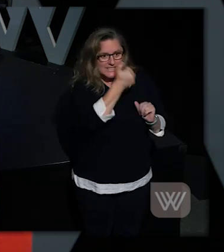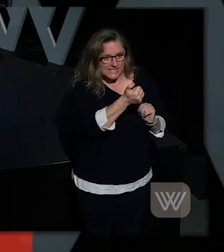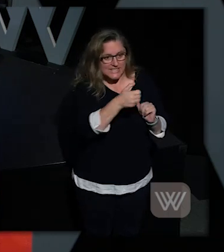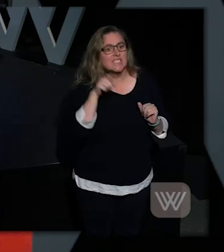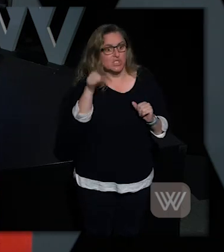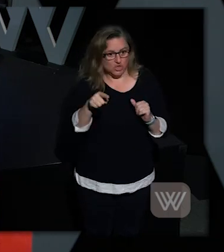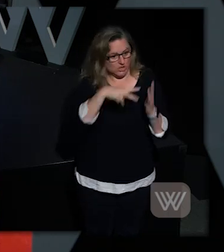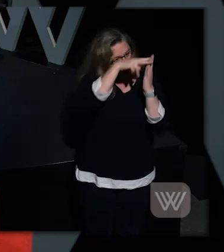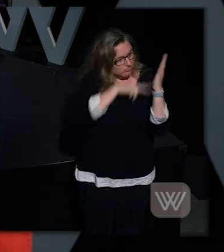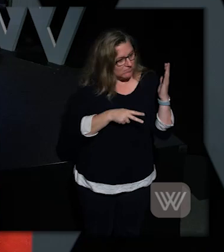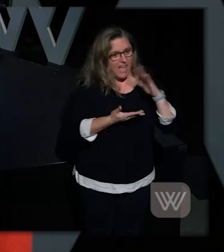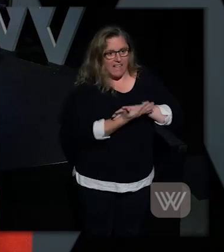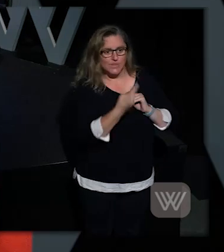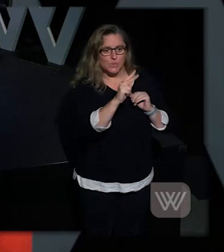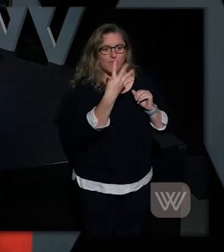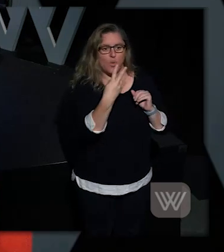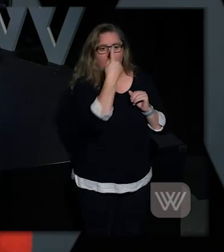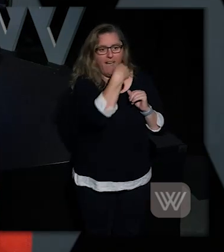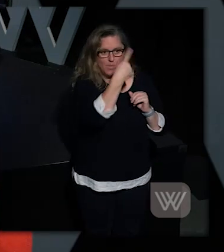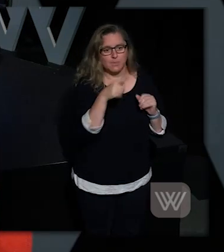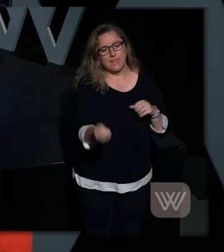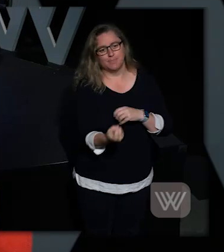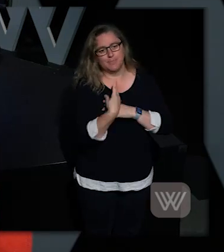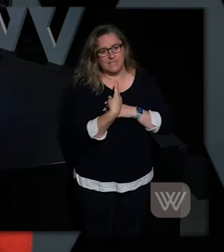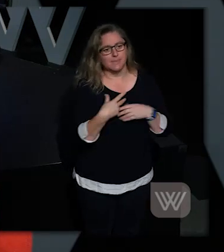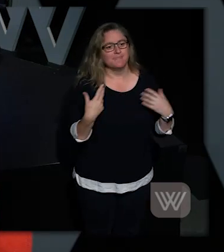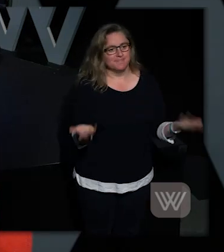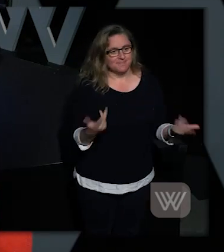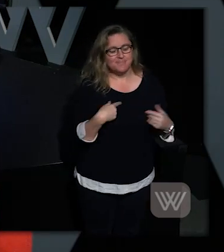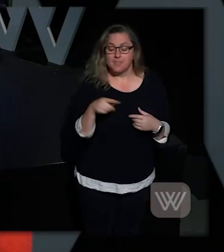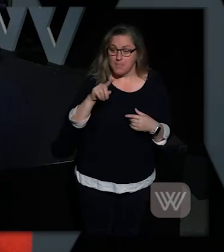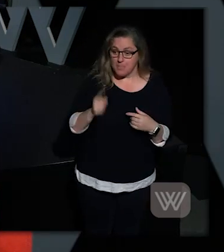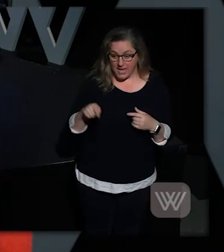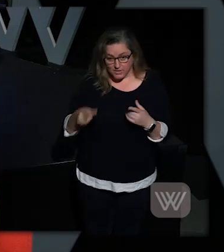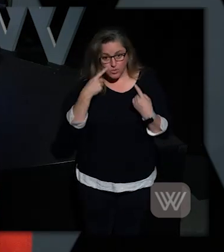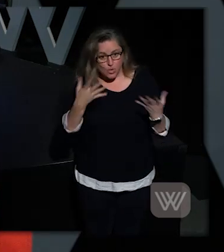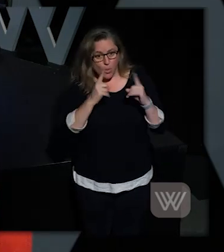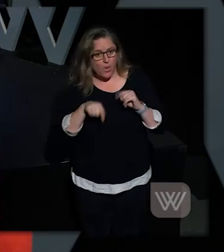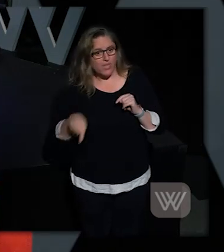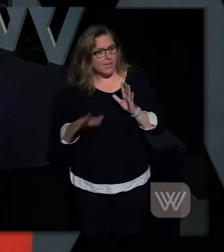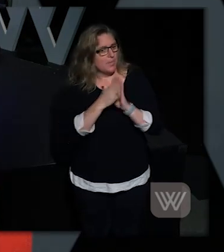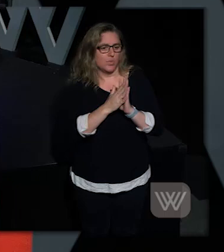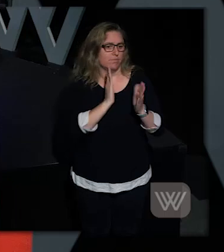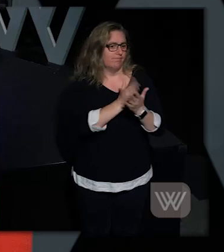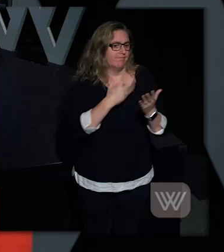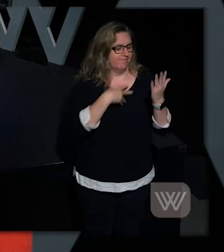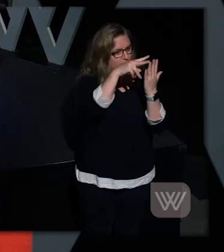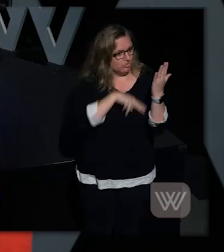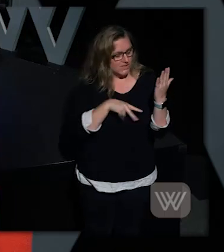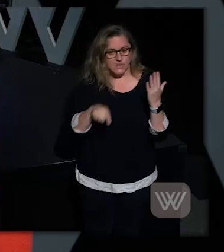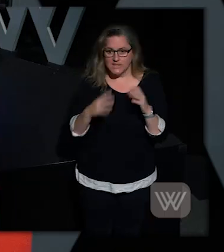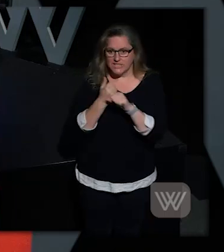So I have been firmly one-upped. But that gives you an idea of just how readable this book is. And